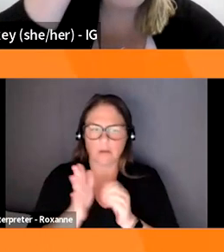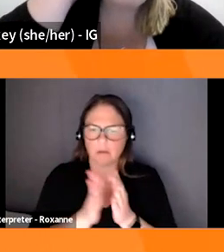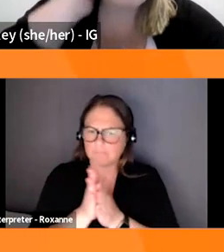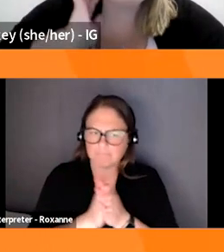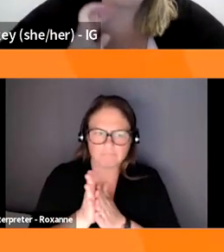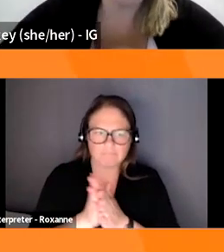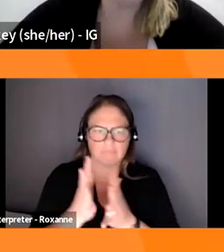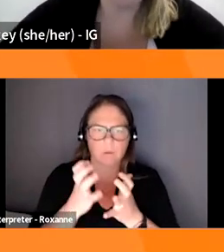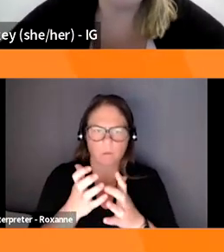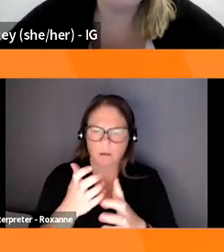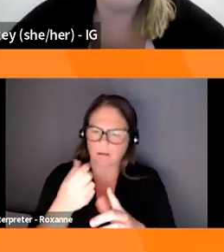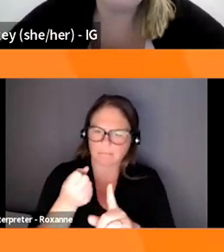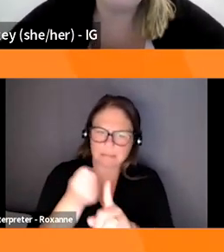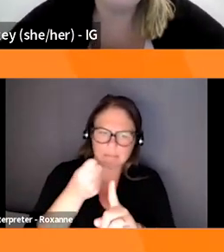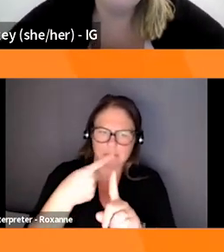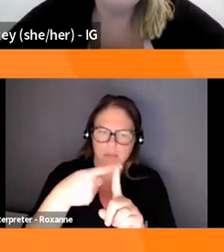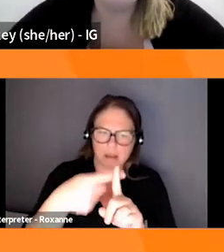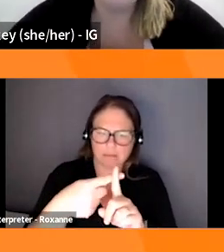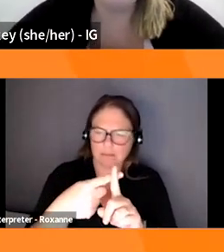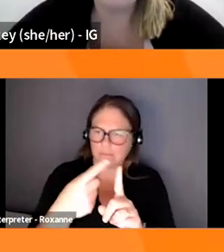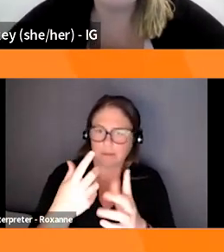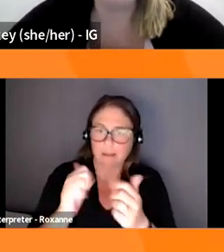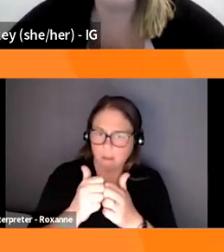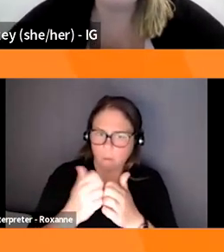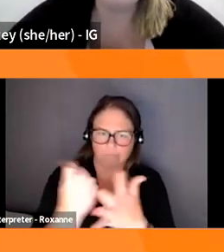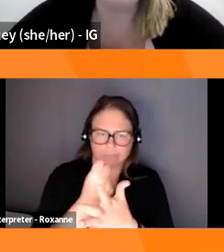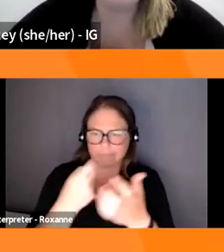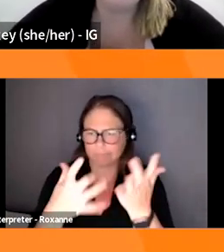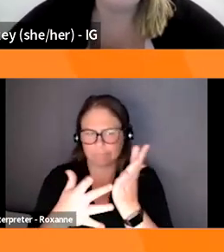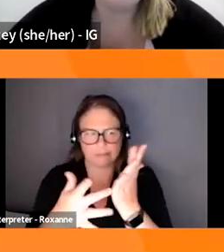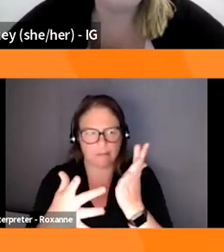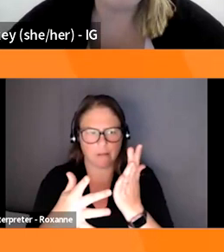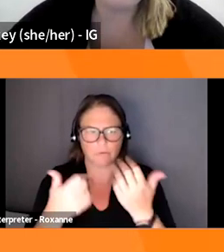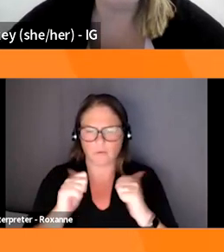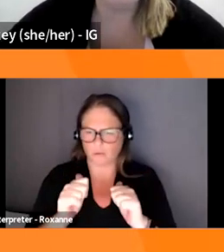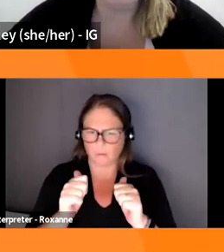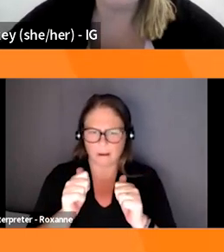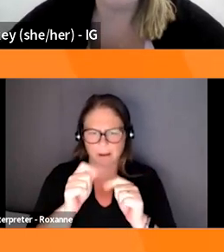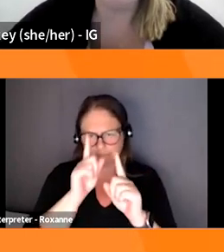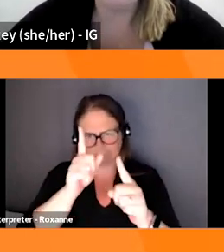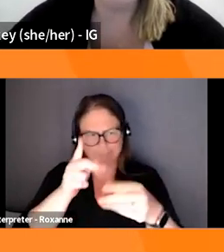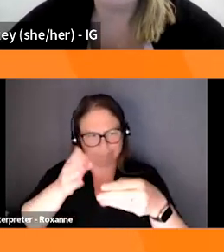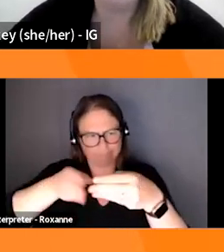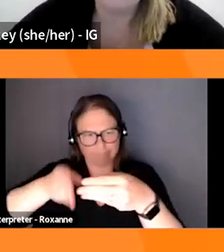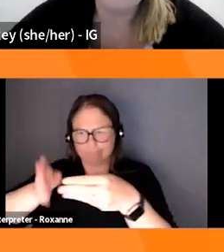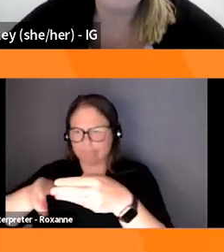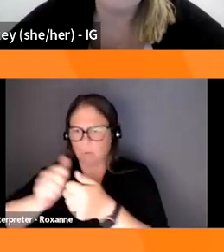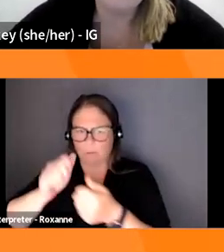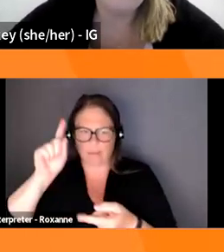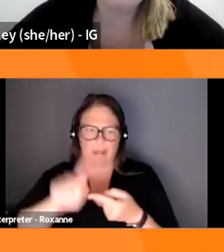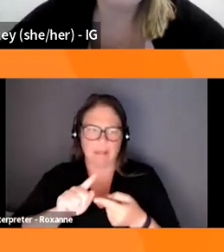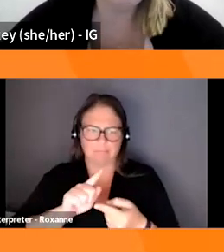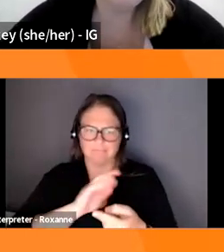to maximize results and do more with less. Sylvia has held various senior financial and operational roles in software, media,